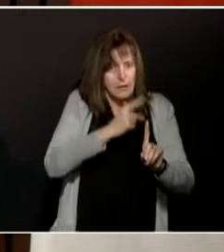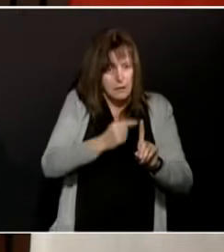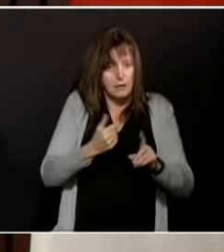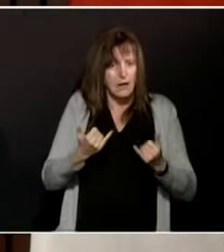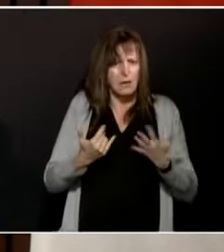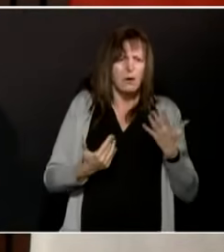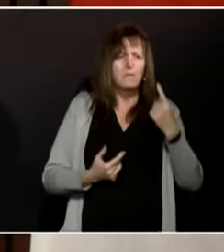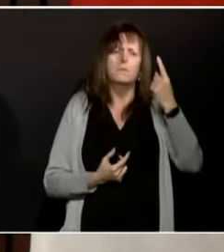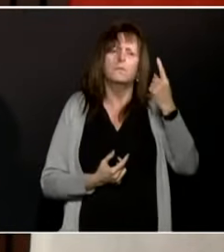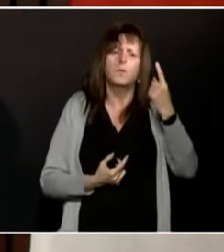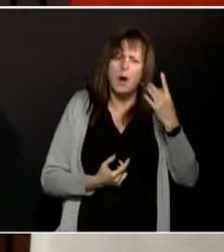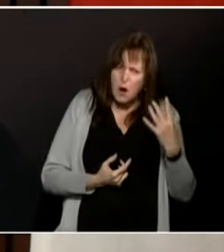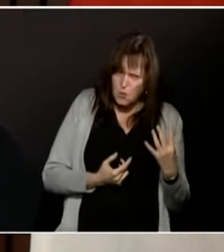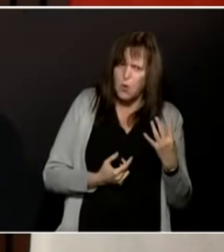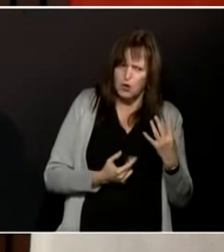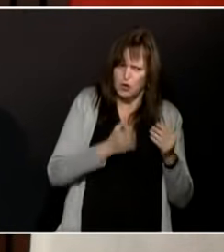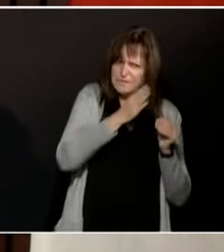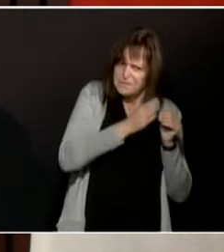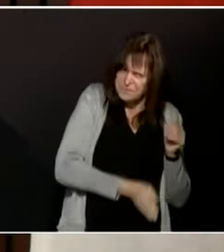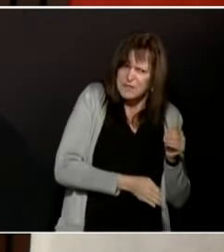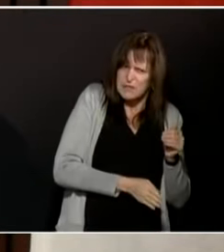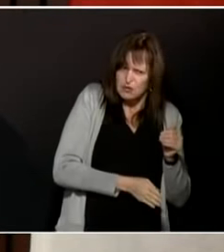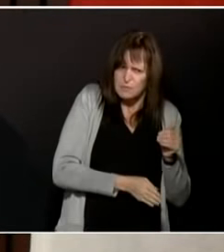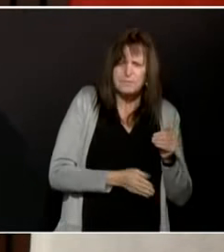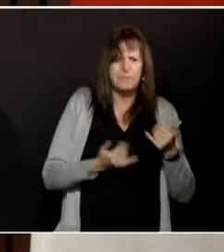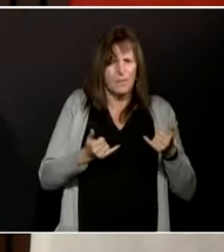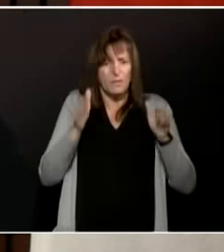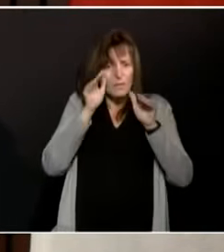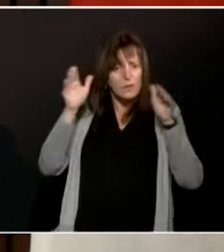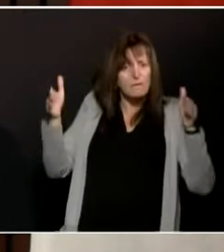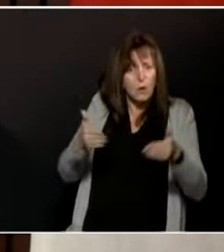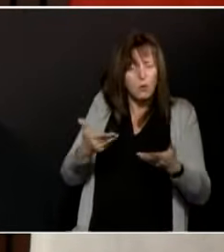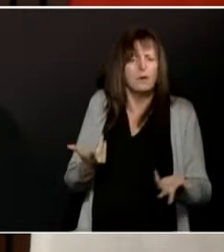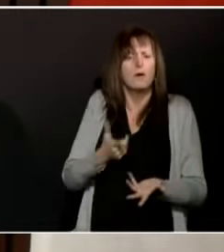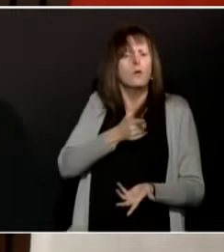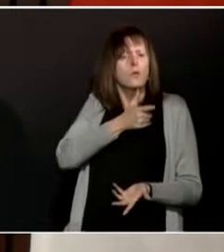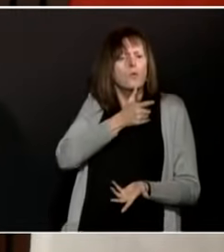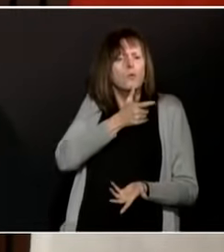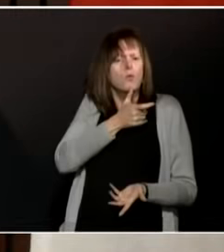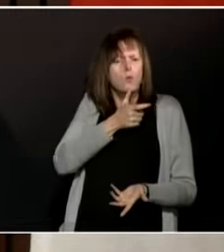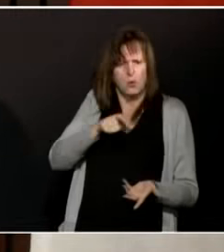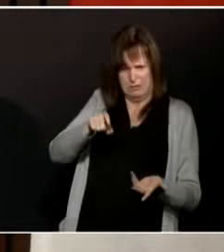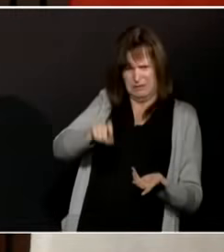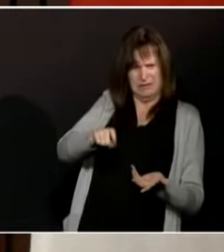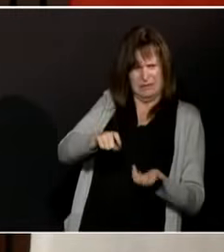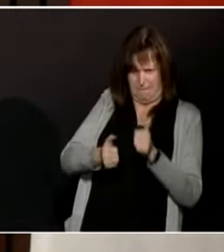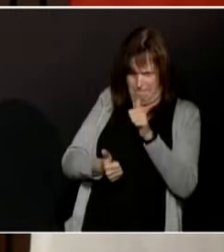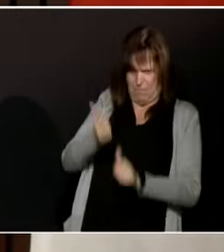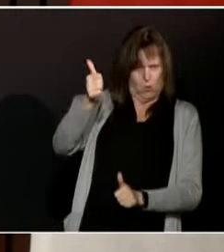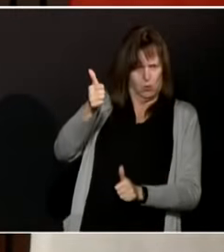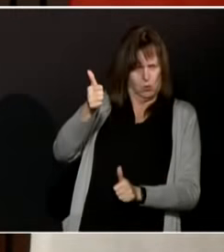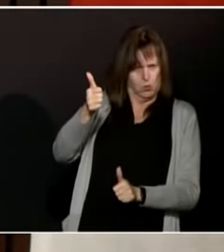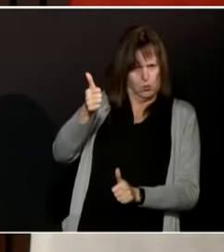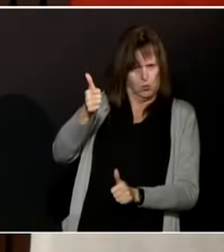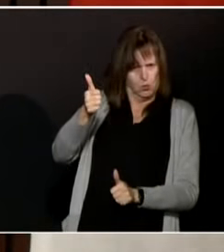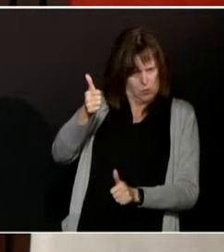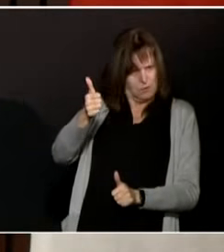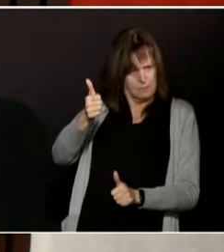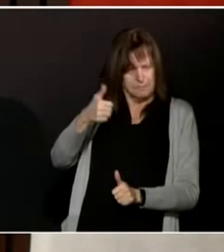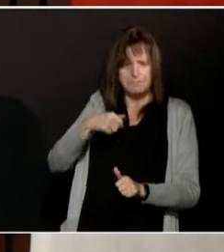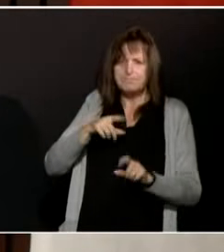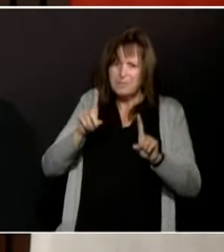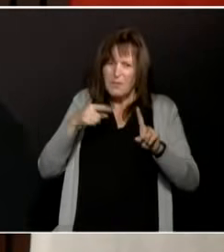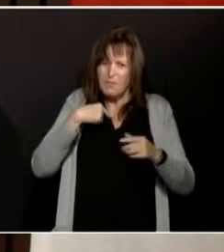strategy. We're now focusing more on the people who need the vaccine the most, but the disparities are still there. The communities who